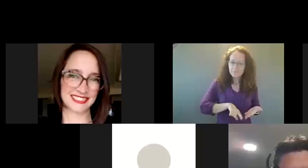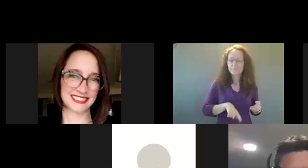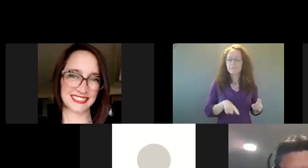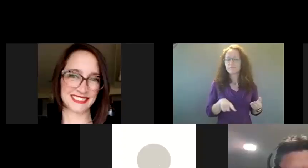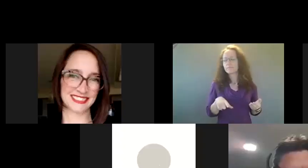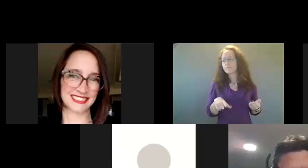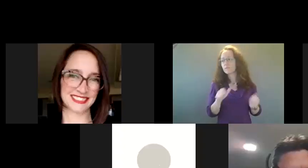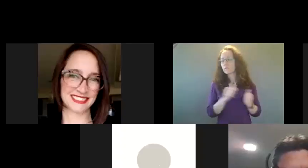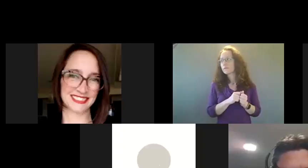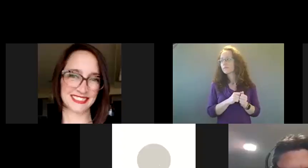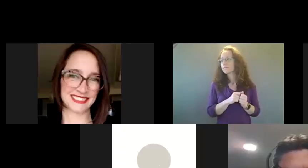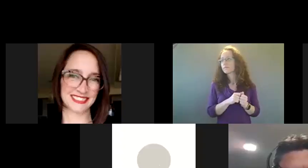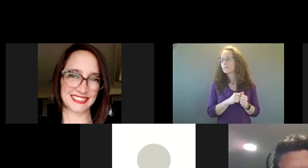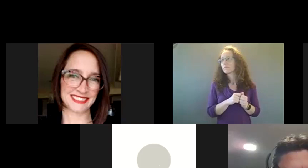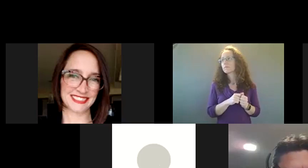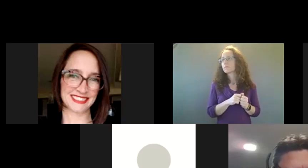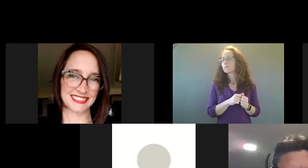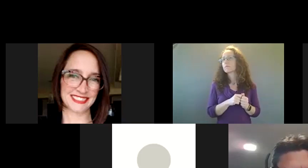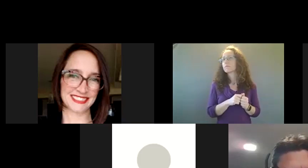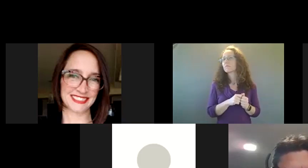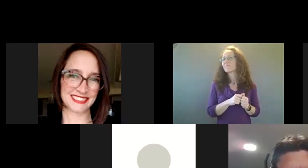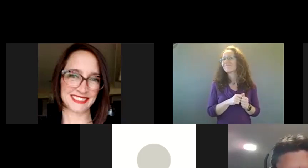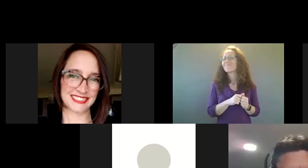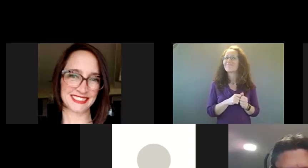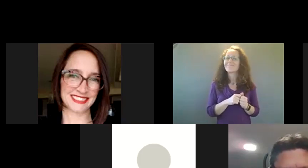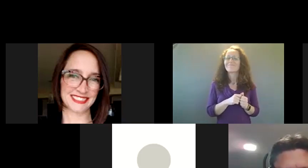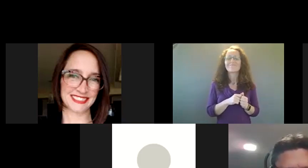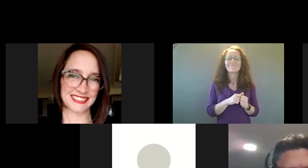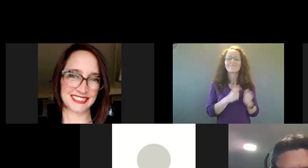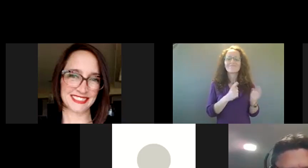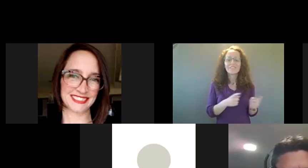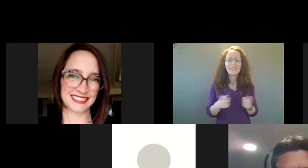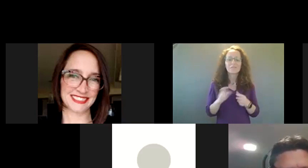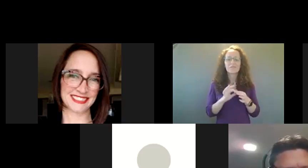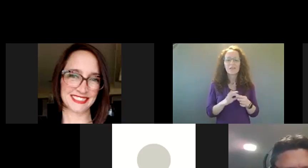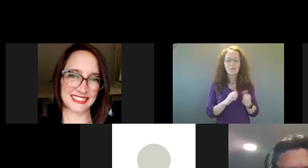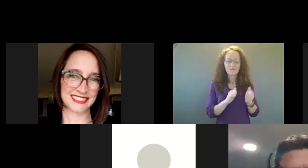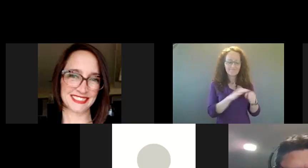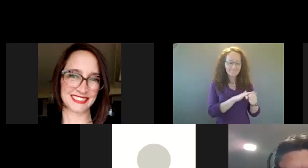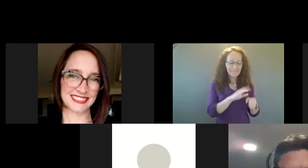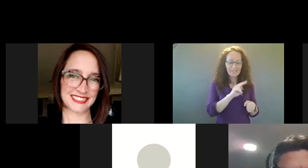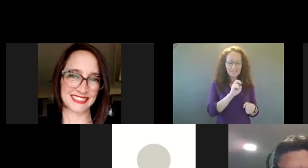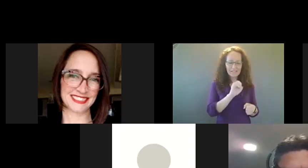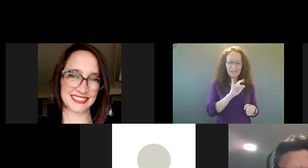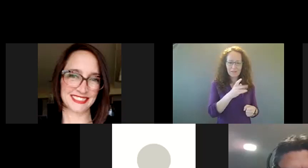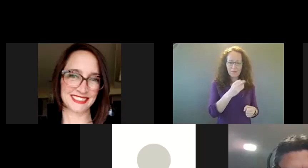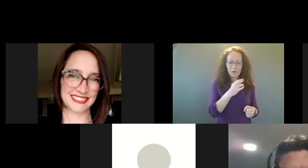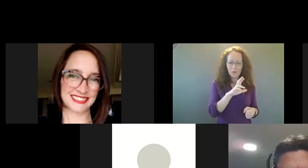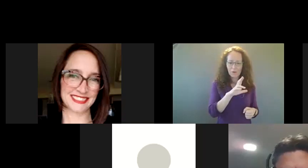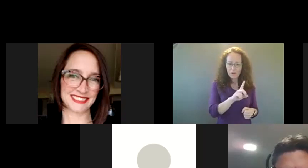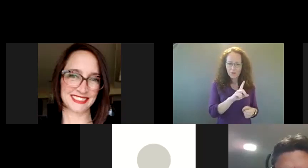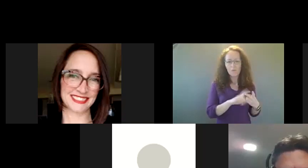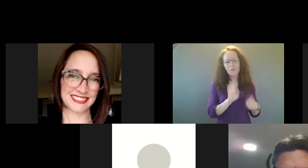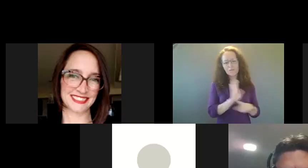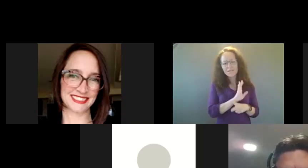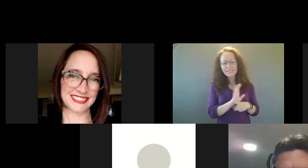uh, um, issues that are addressing, um, neighborhoods, they're addressing businesses, they're stressed, addressing things